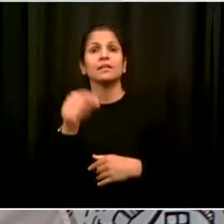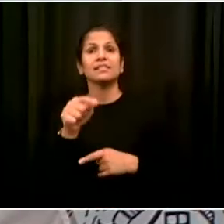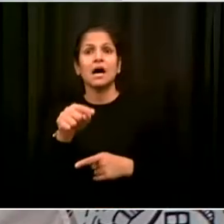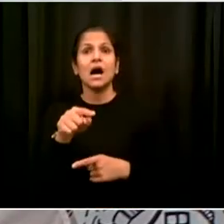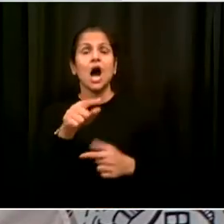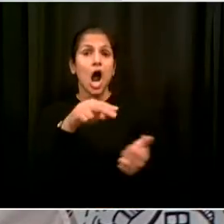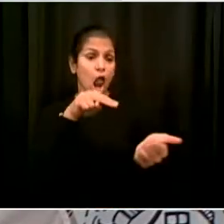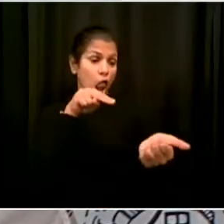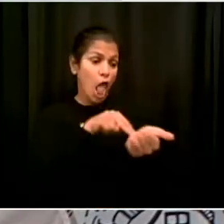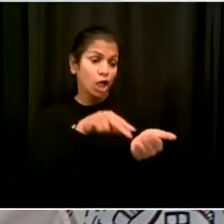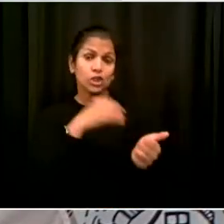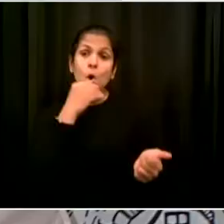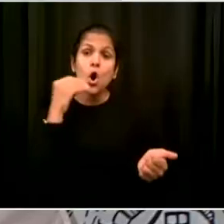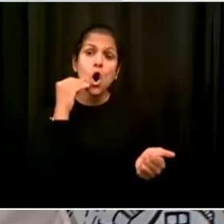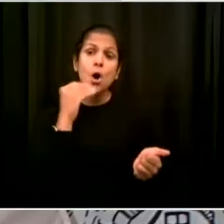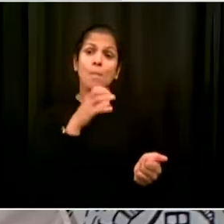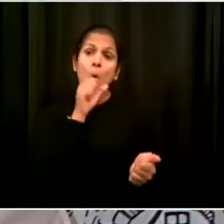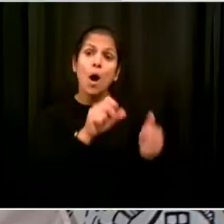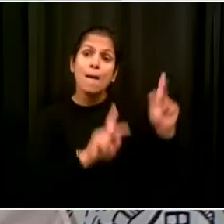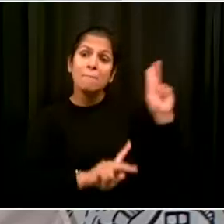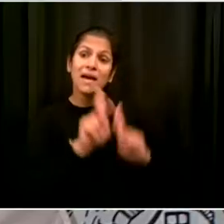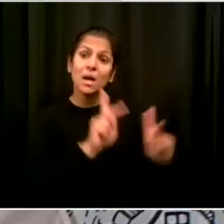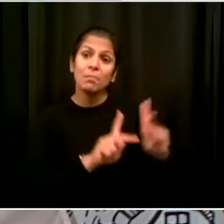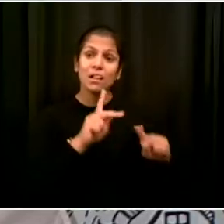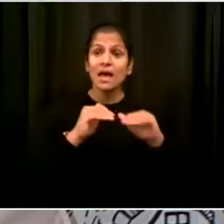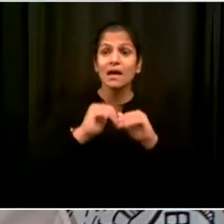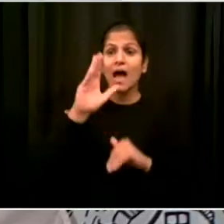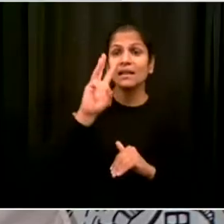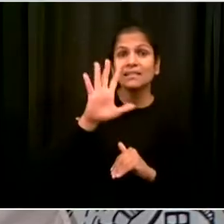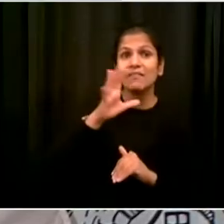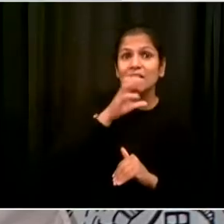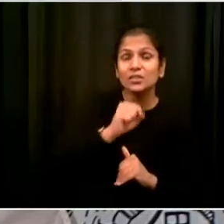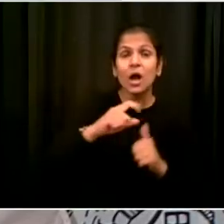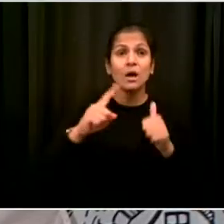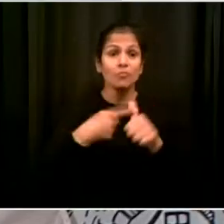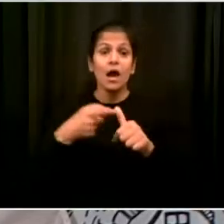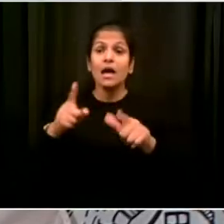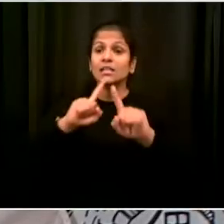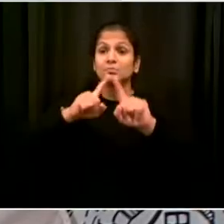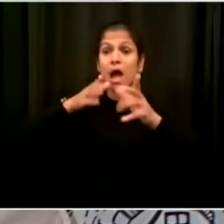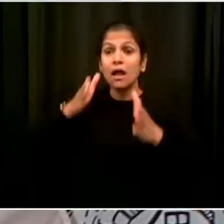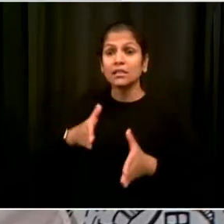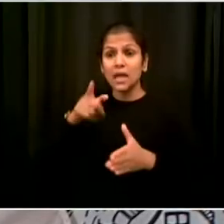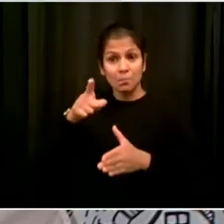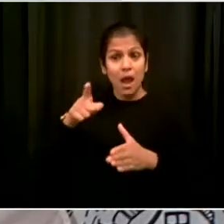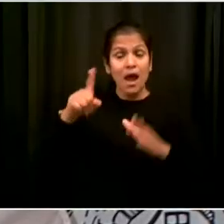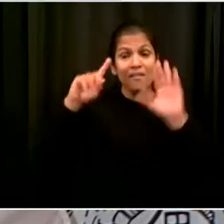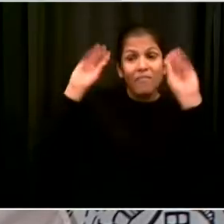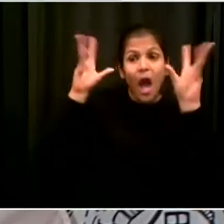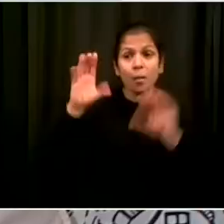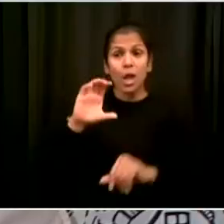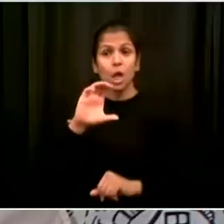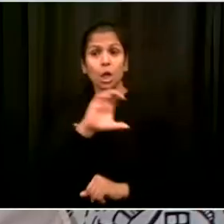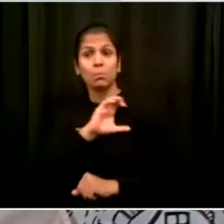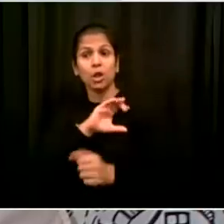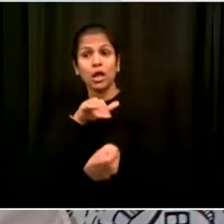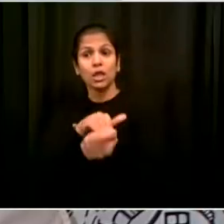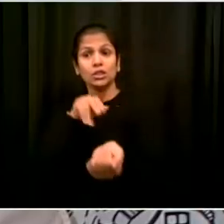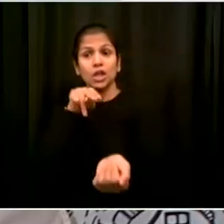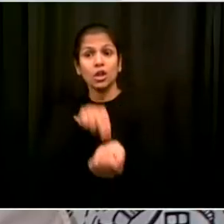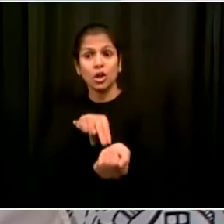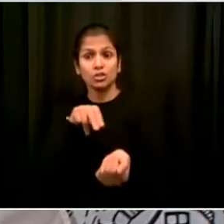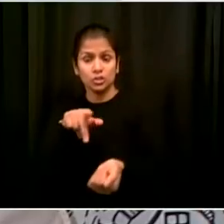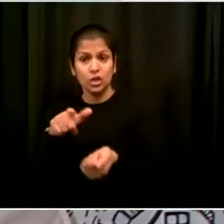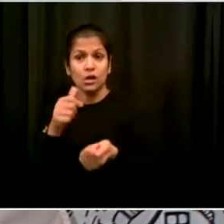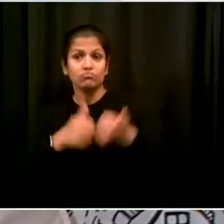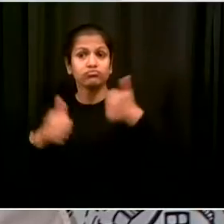not celebrities, not rich people. But that being said, as notable New Yorkers get their